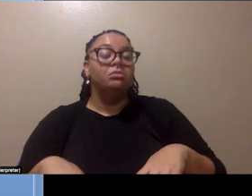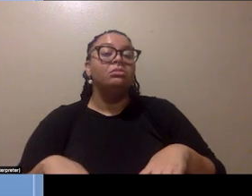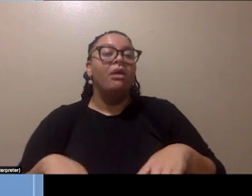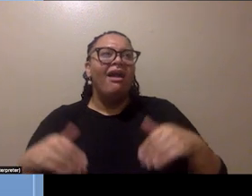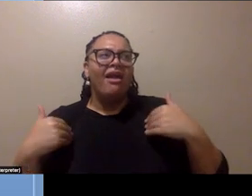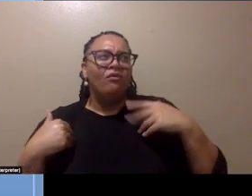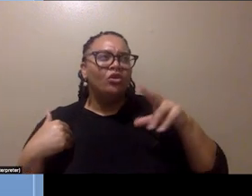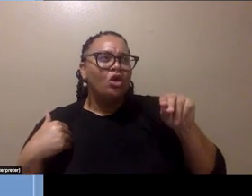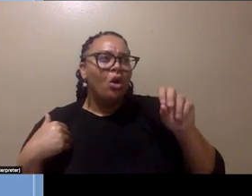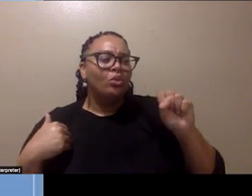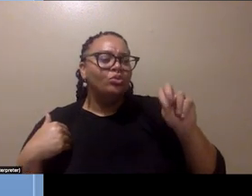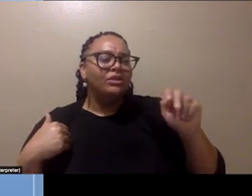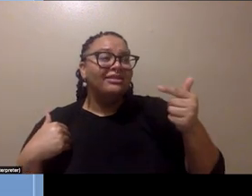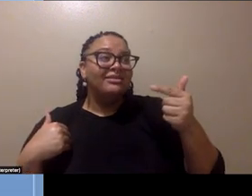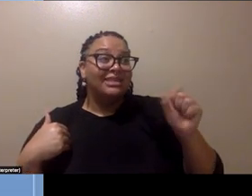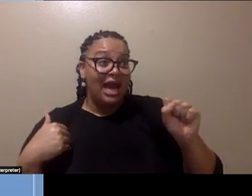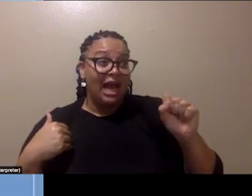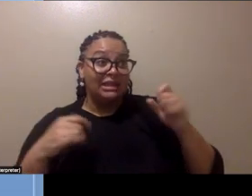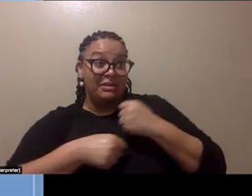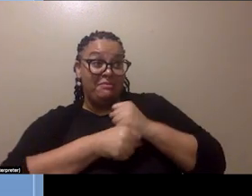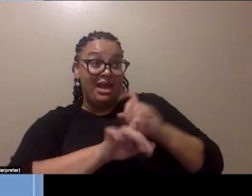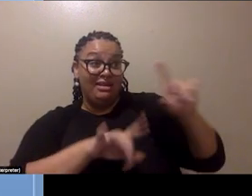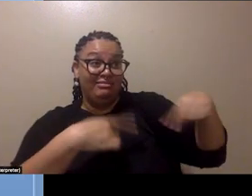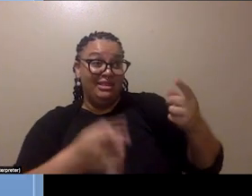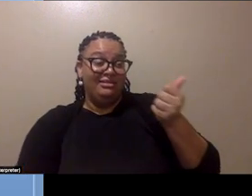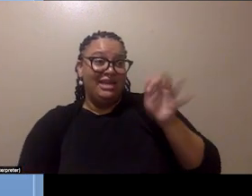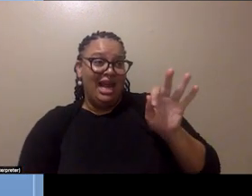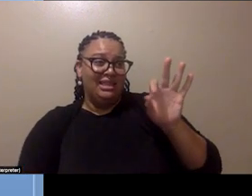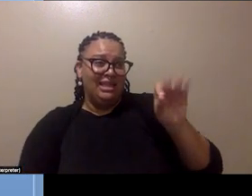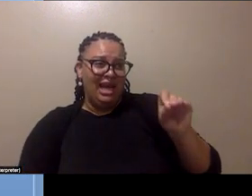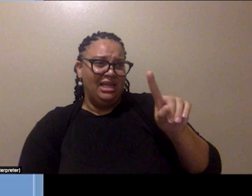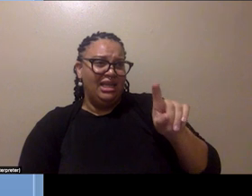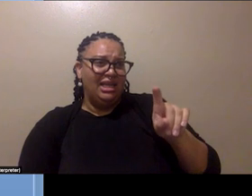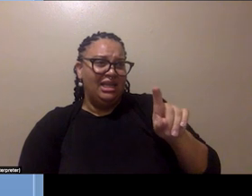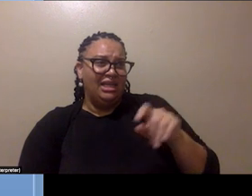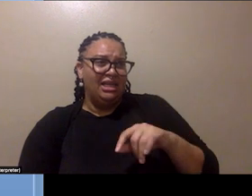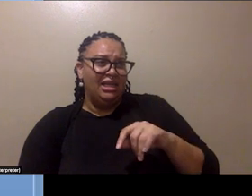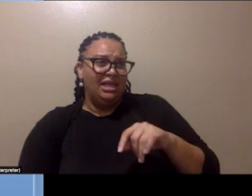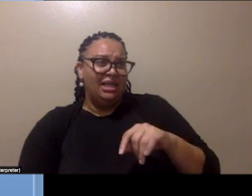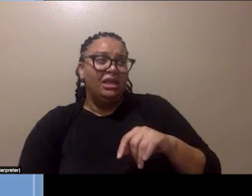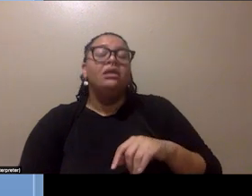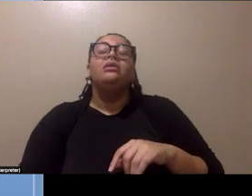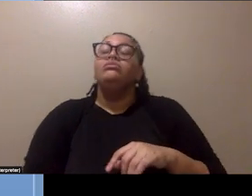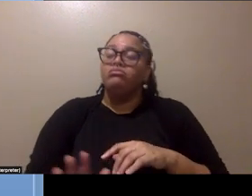Okay, we have a question. Have no snags been made since 1990?